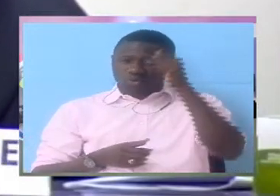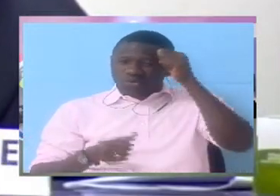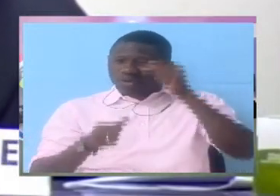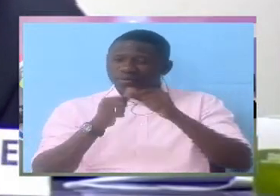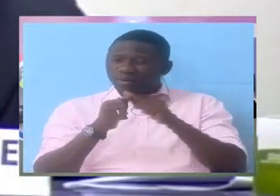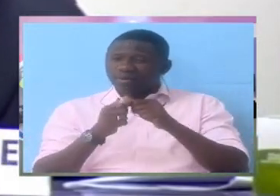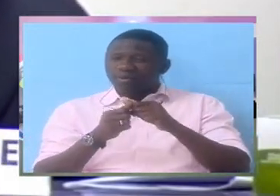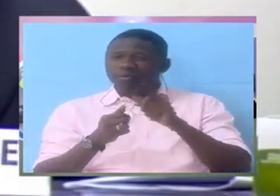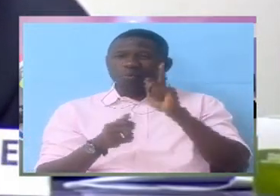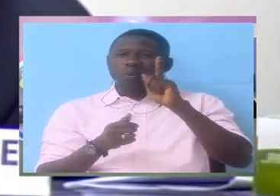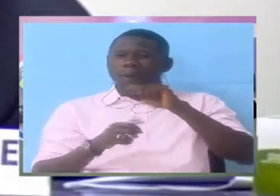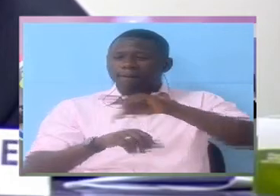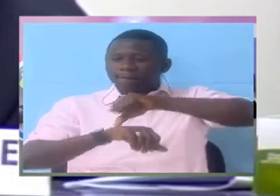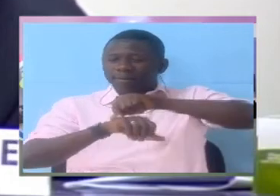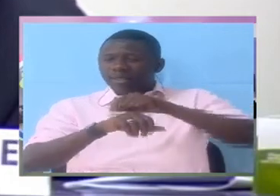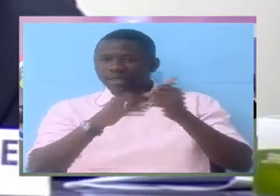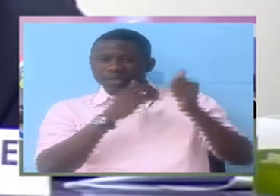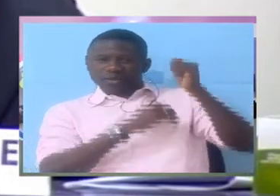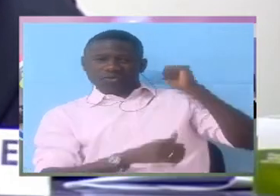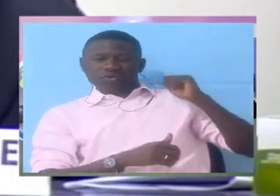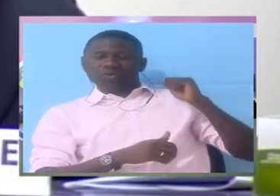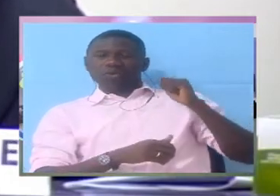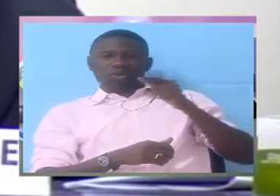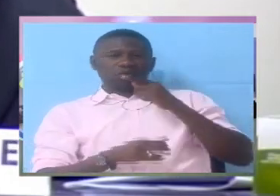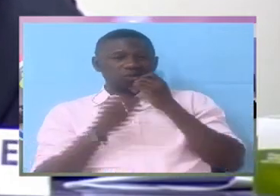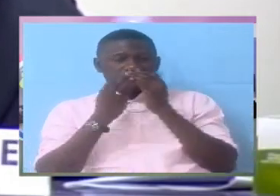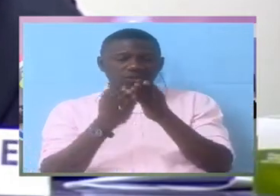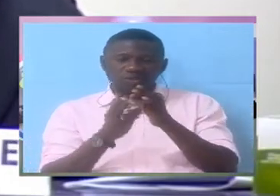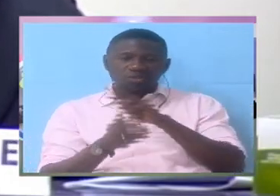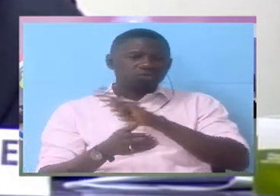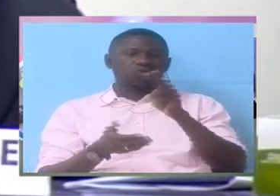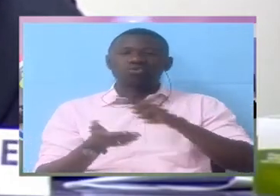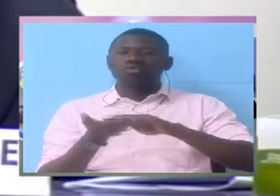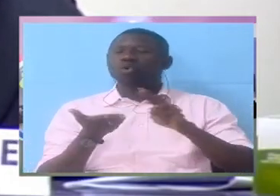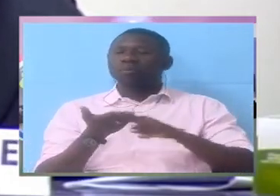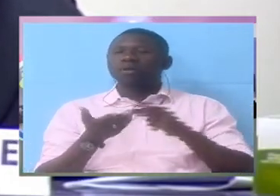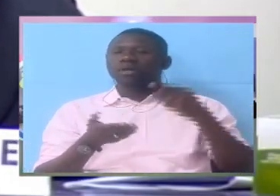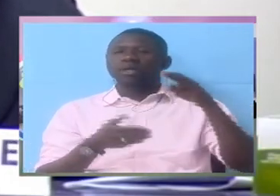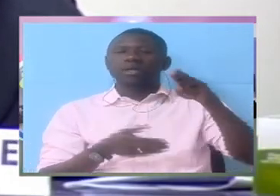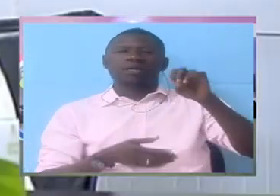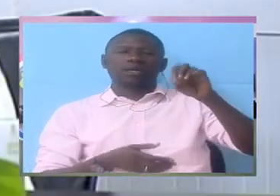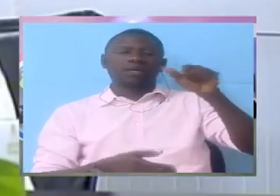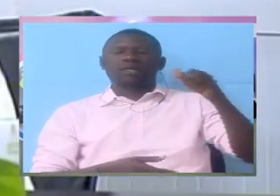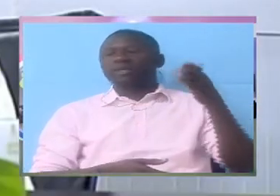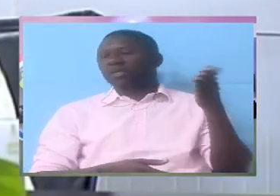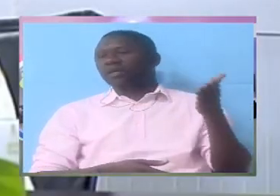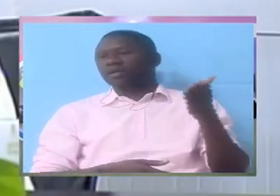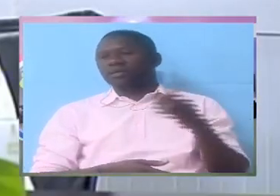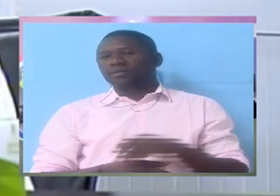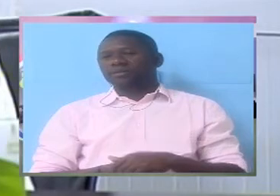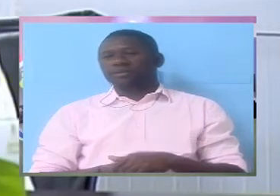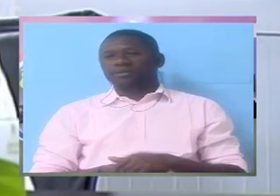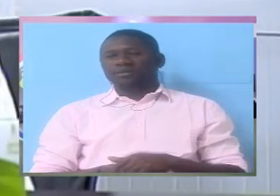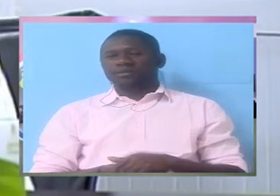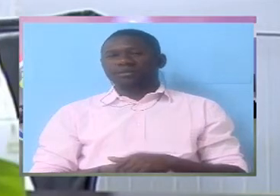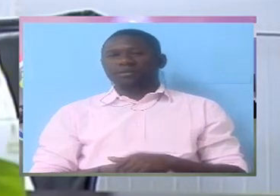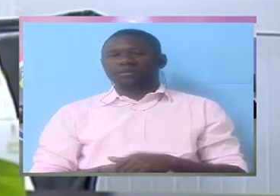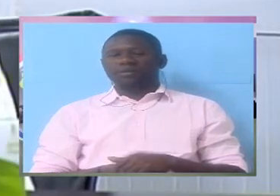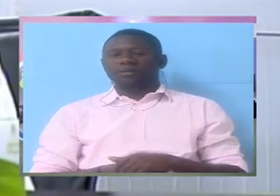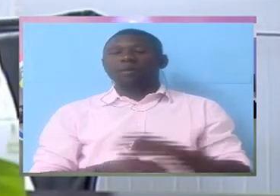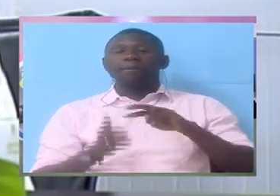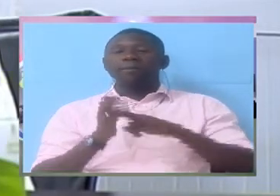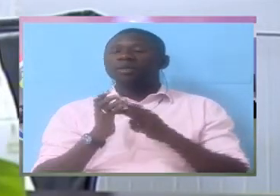you told us that this was not normal at the NIA? It was not